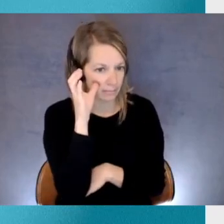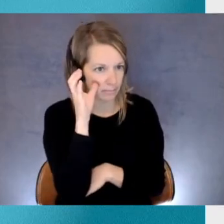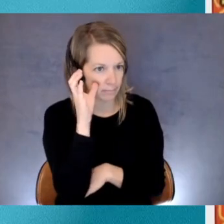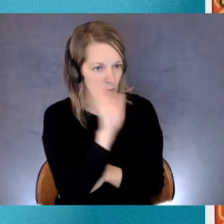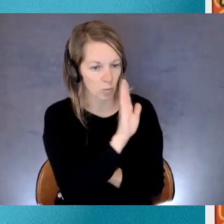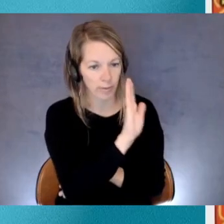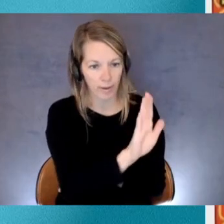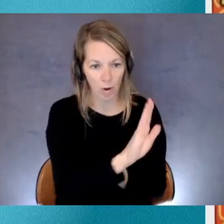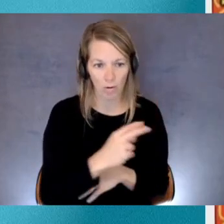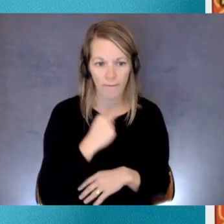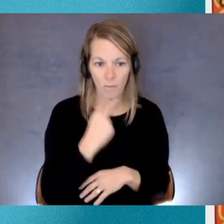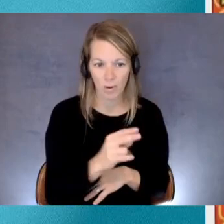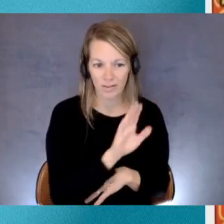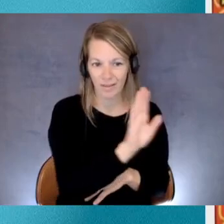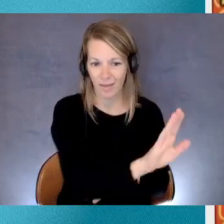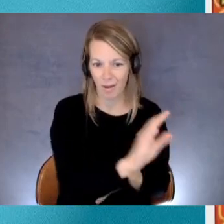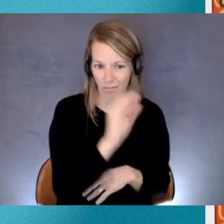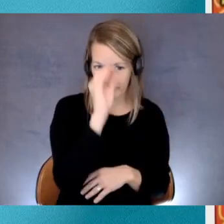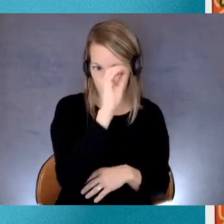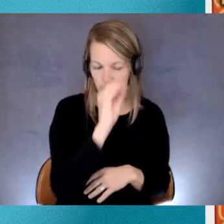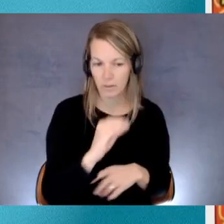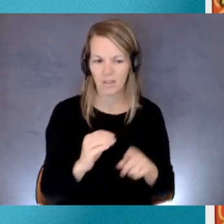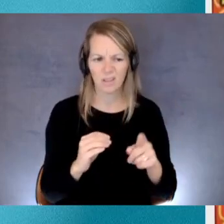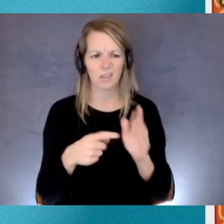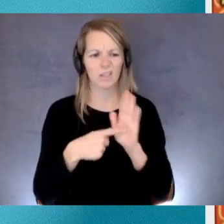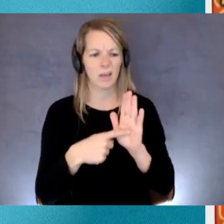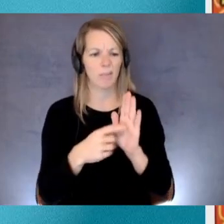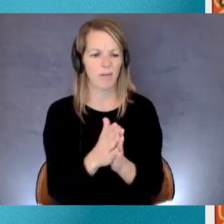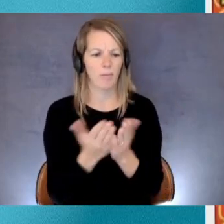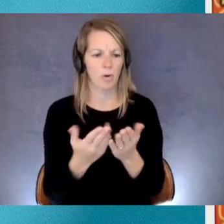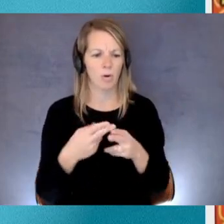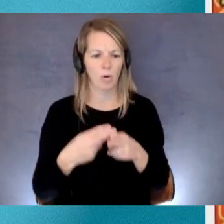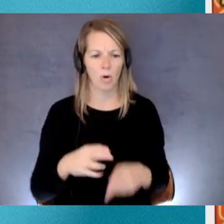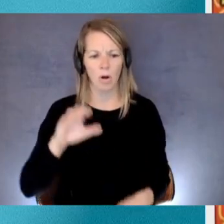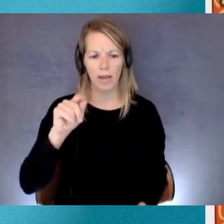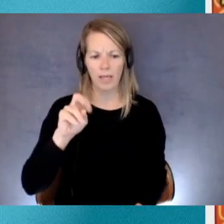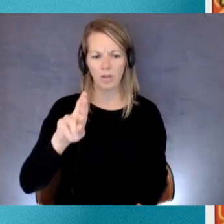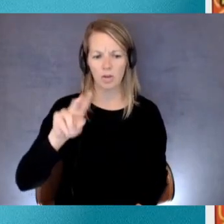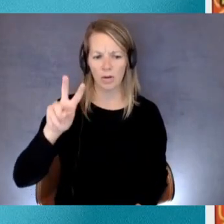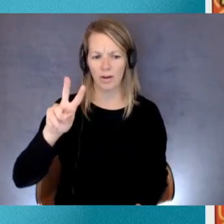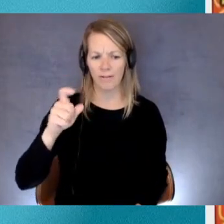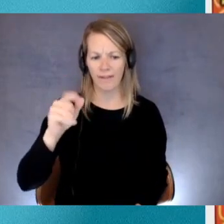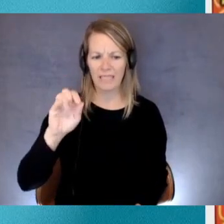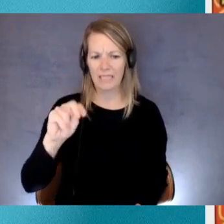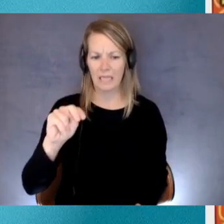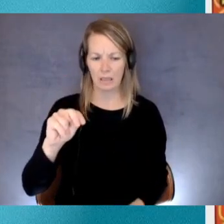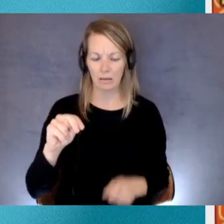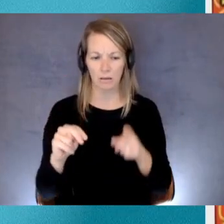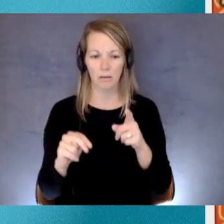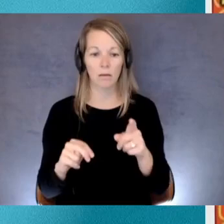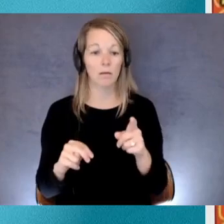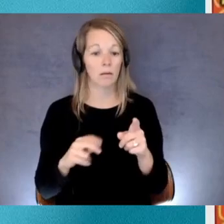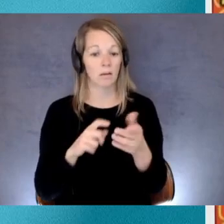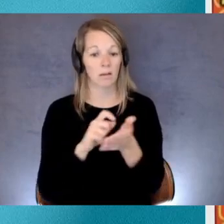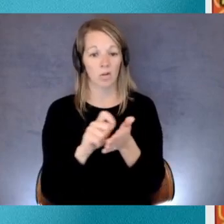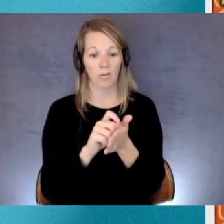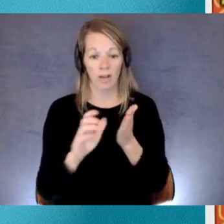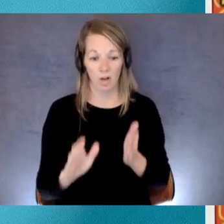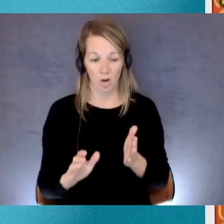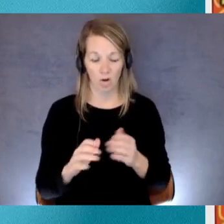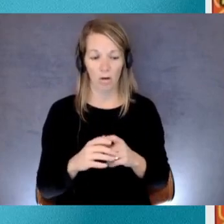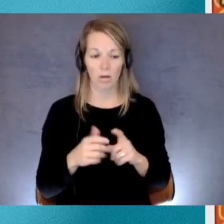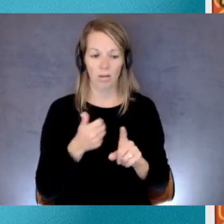those voices. So here's an example from a book called Cancer Vixen. What the creator, Marcella